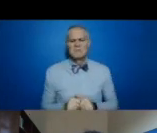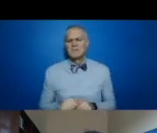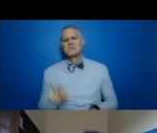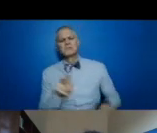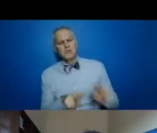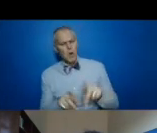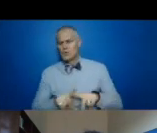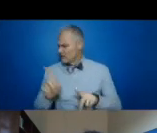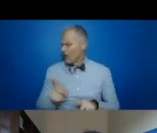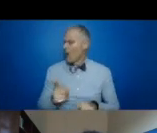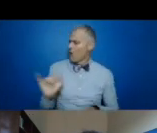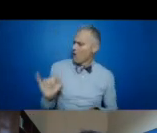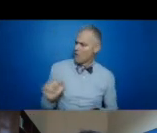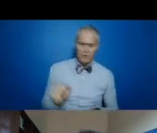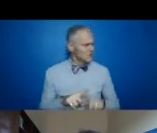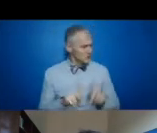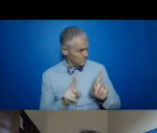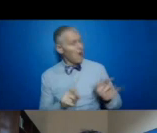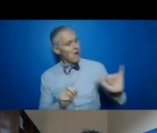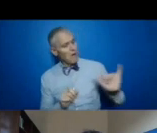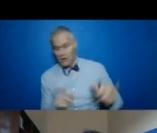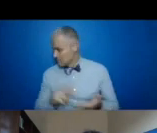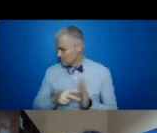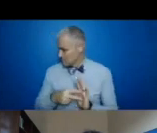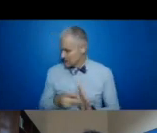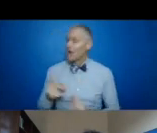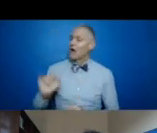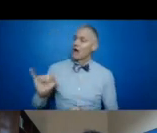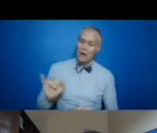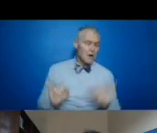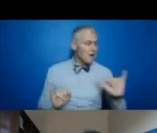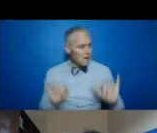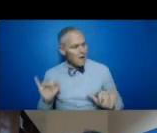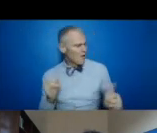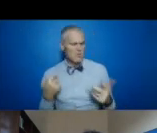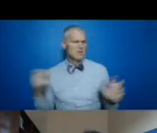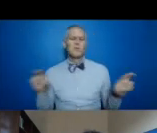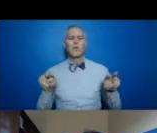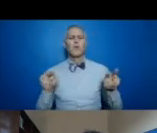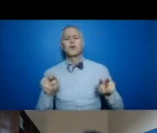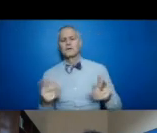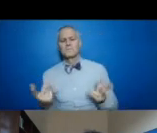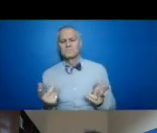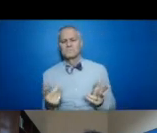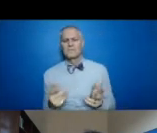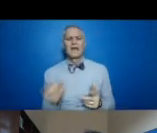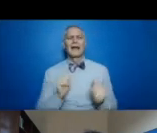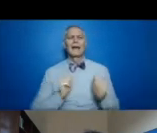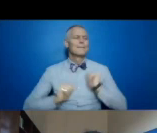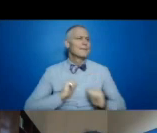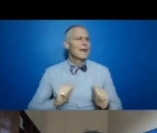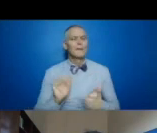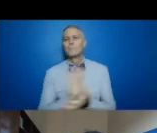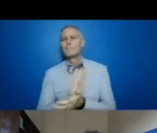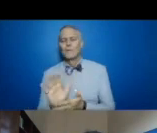differ on what we understand and the meaning, the different meanings that we're making, because we're all just looking at something like a play or like a movie. It's